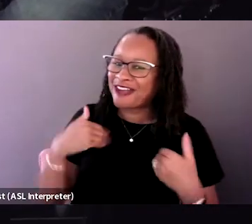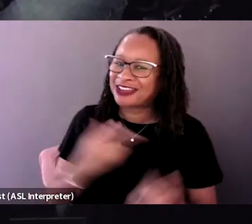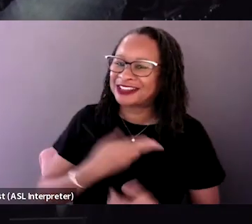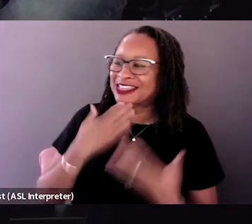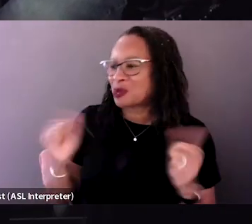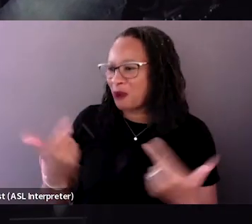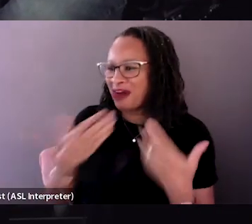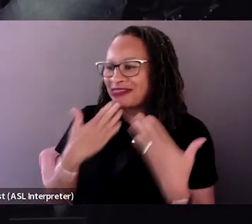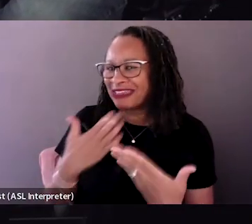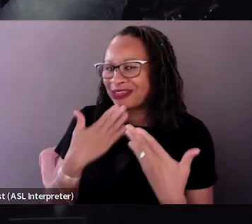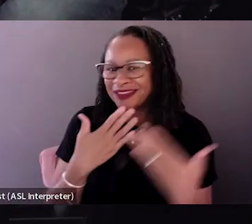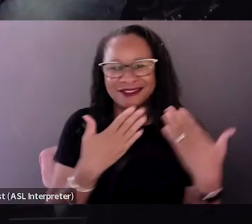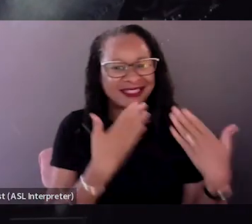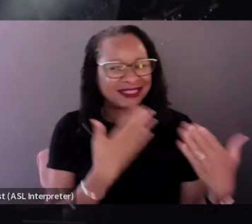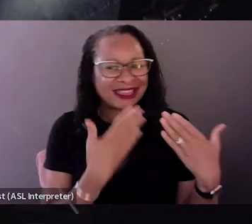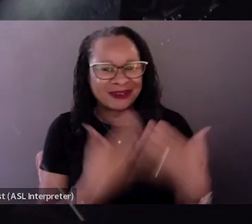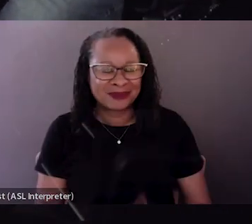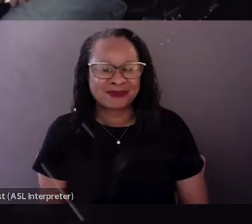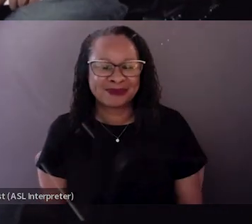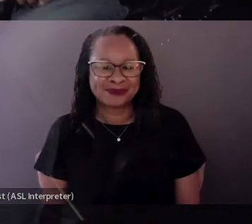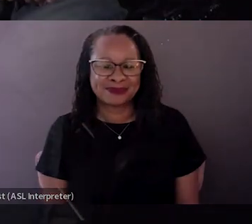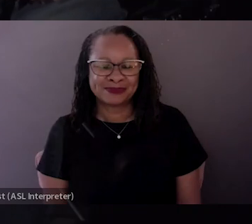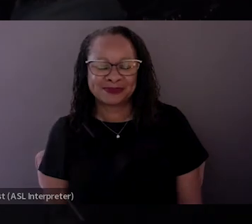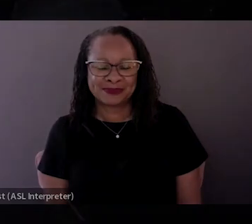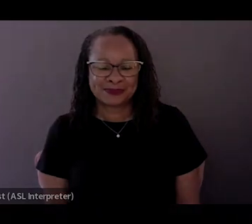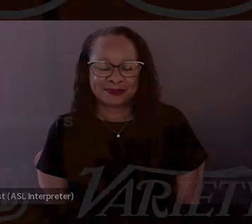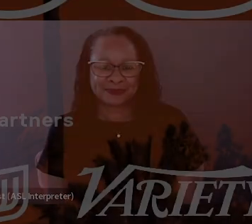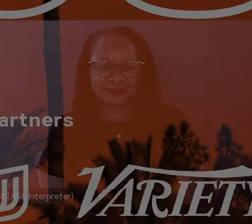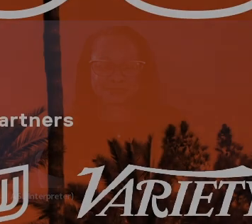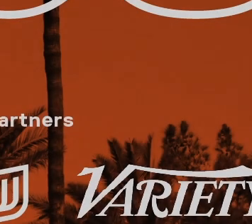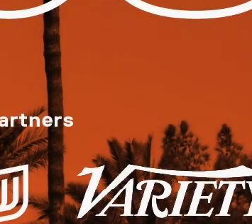Thank you so much for having us. Thank you all. Thank you so much. Thank you for being here.